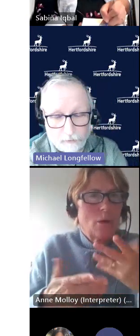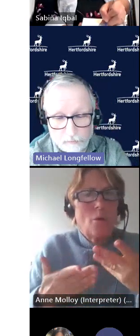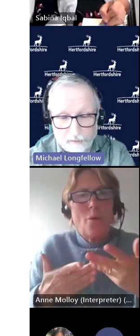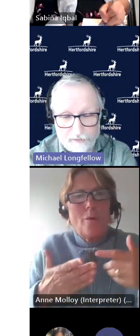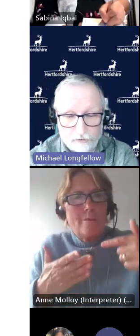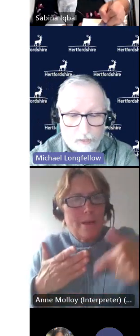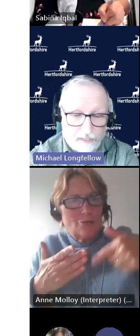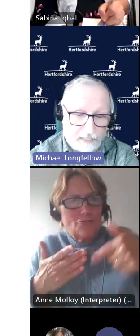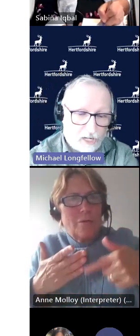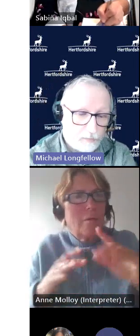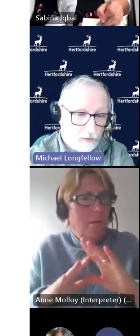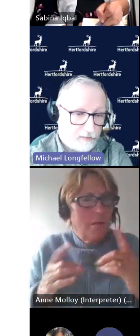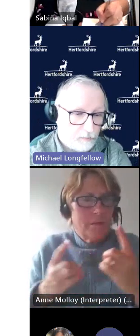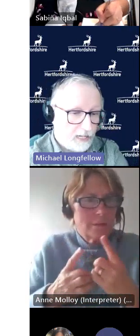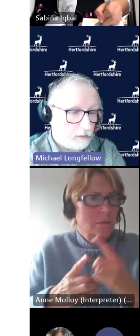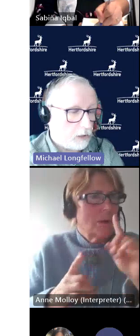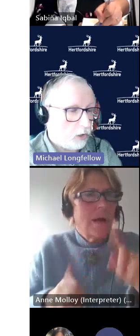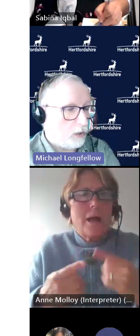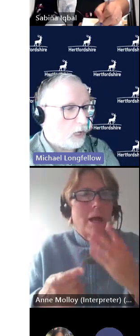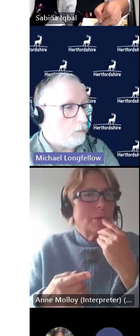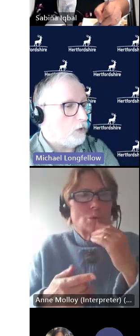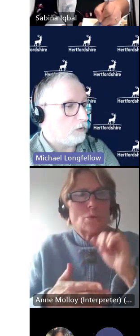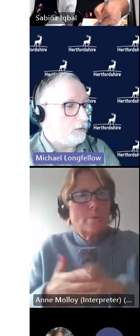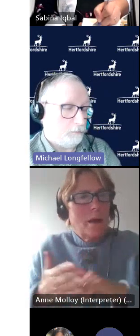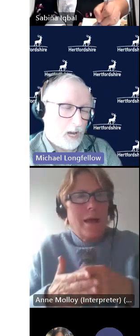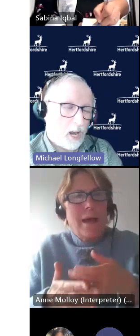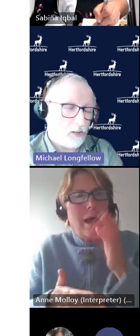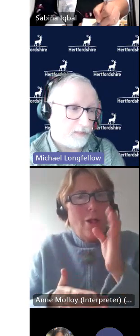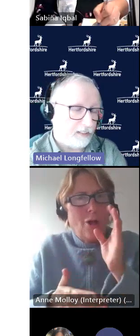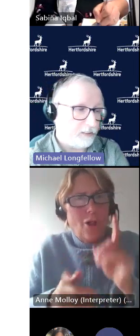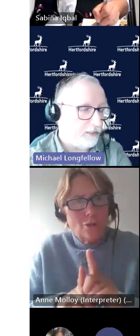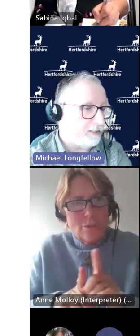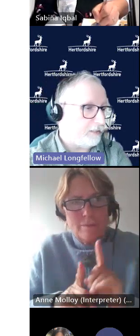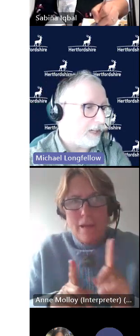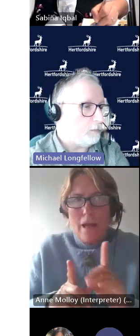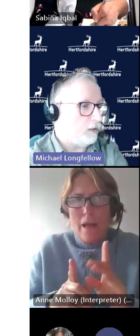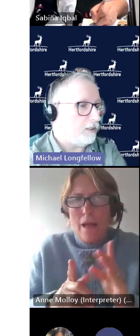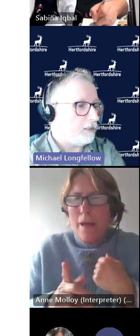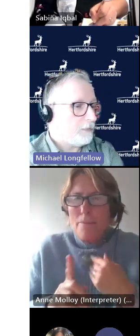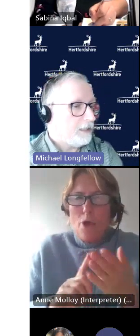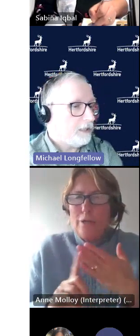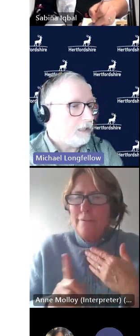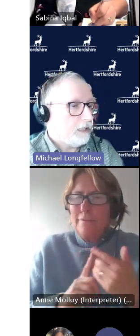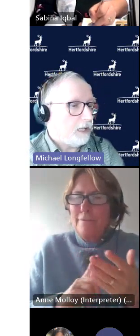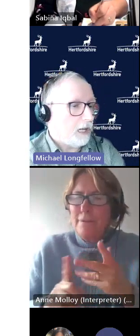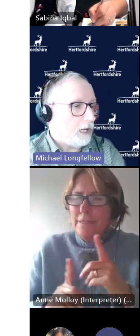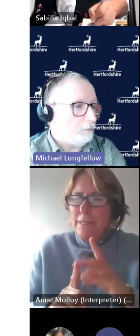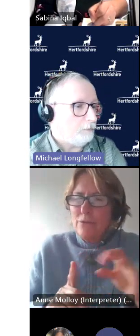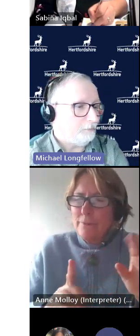am informed by the voucher company they can't be used to buy alcohol, but I'm not 100% convinced of that, to be honest.